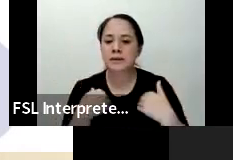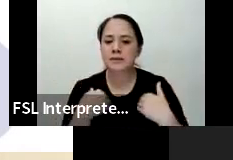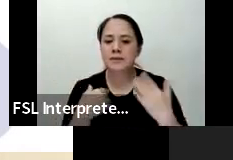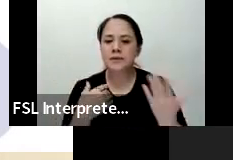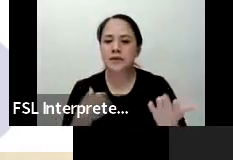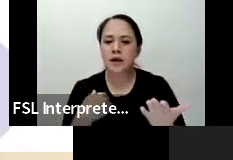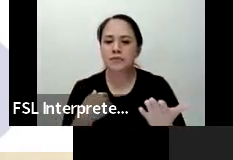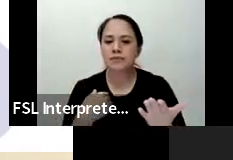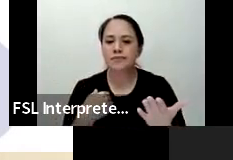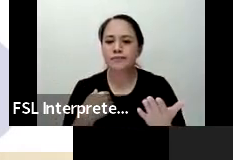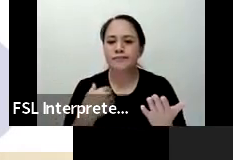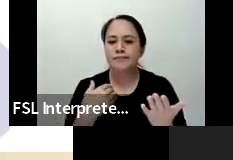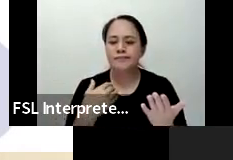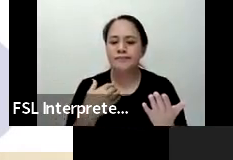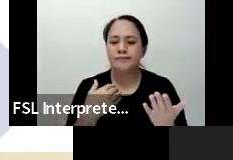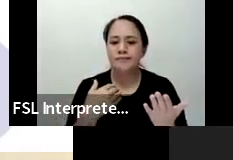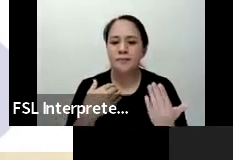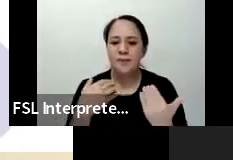knowledge of